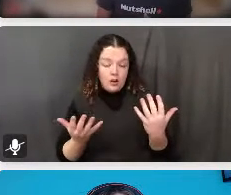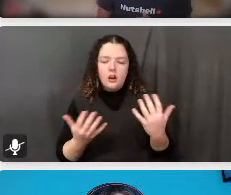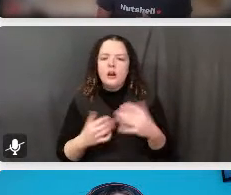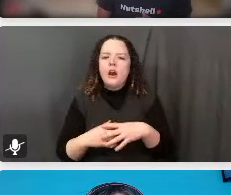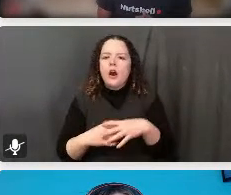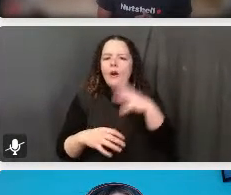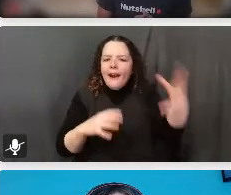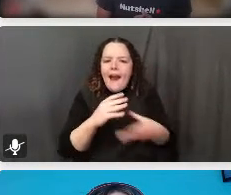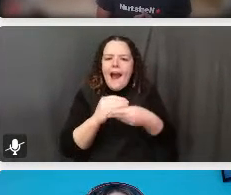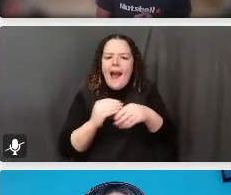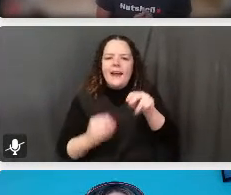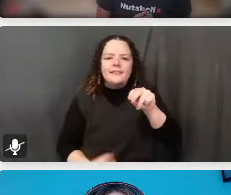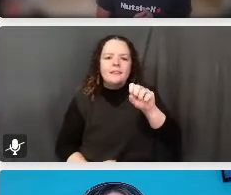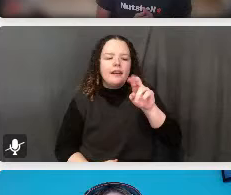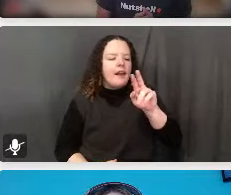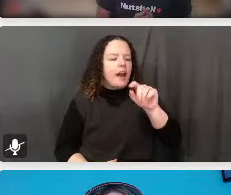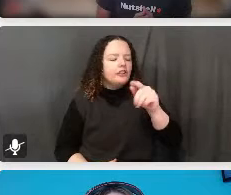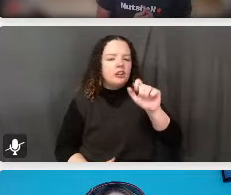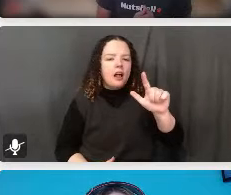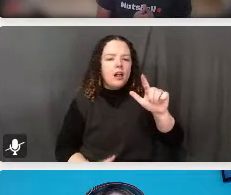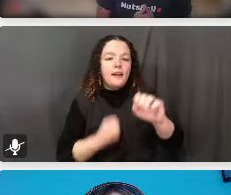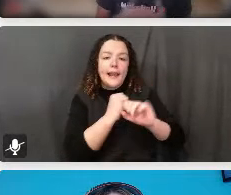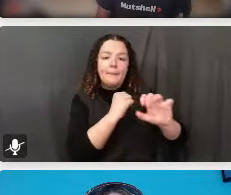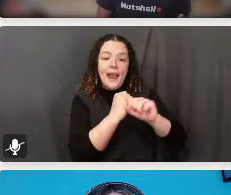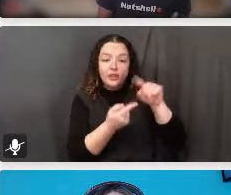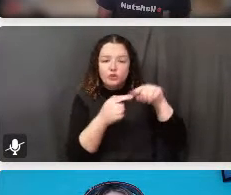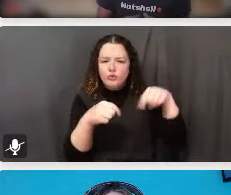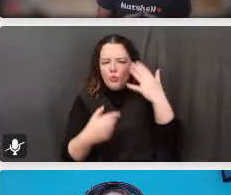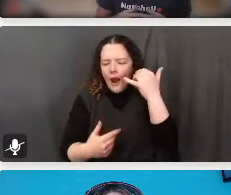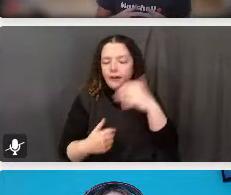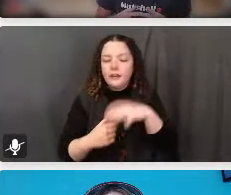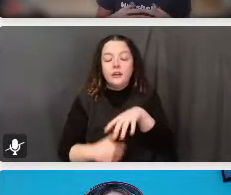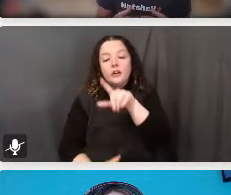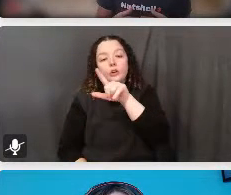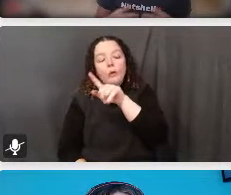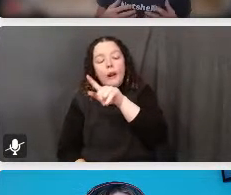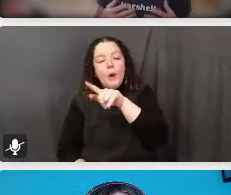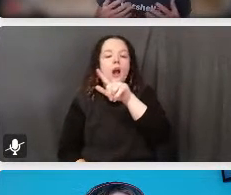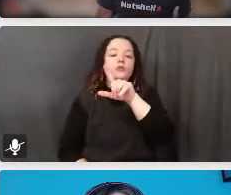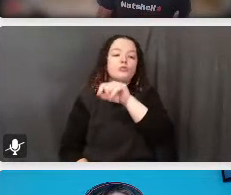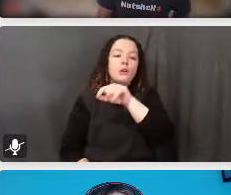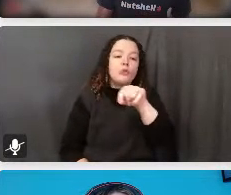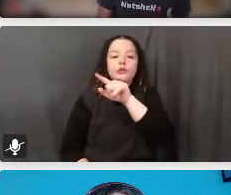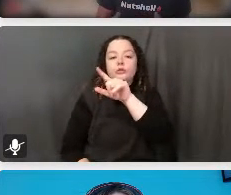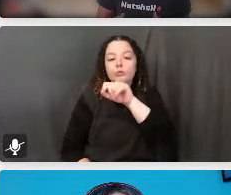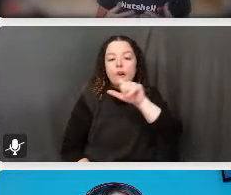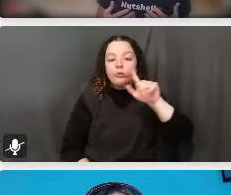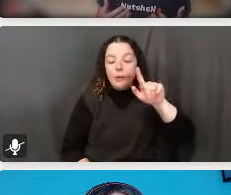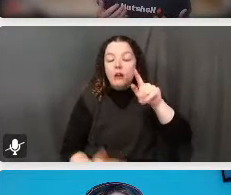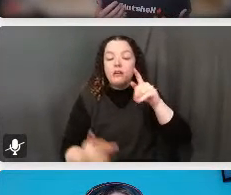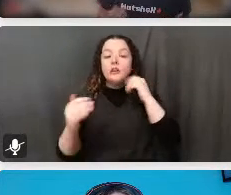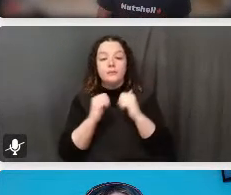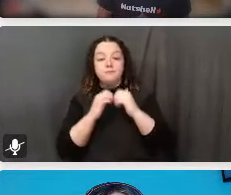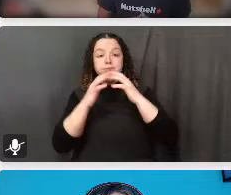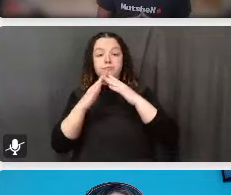Nutshell Campaigns to Nutshell? So in 2020, 2021, Nutshell Campaigns was actually launched initially as